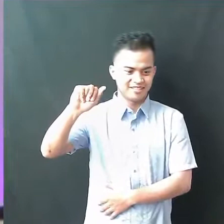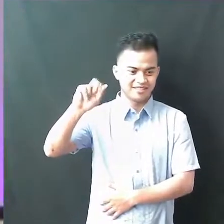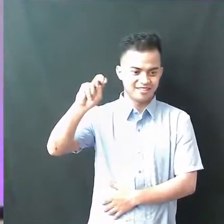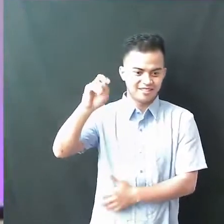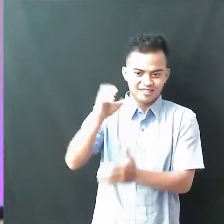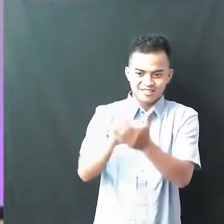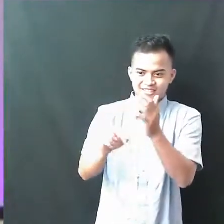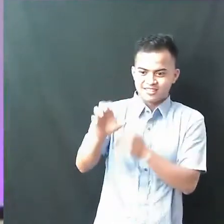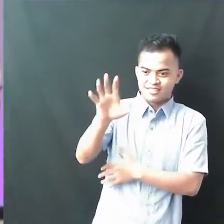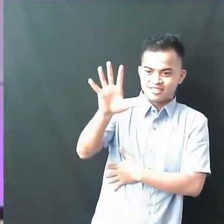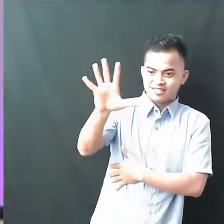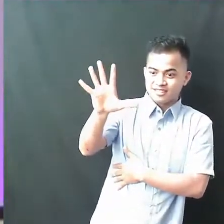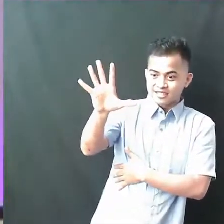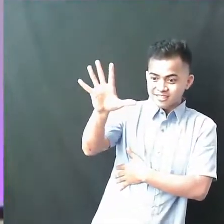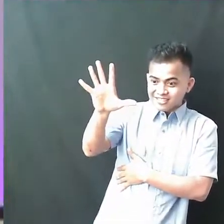5.